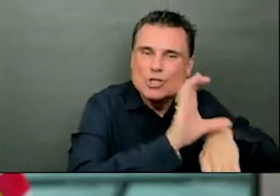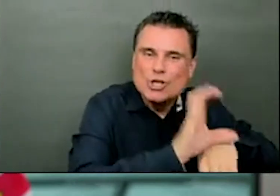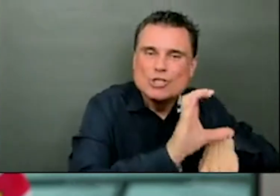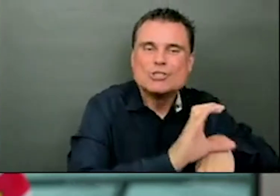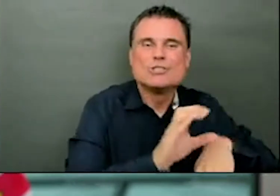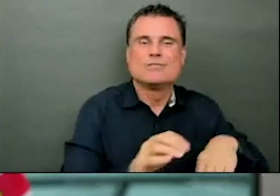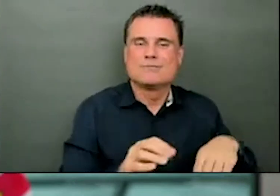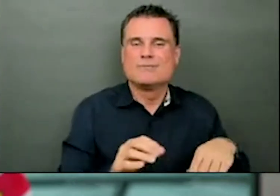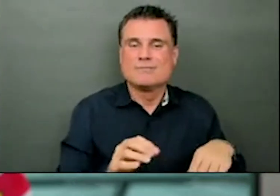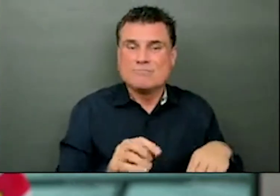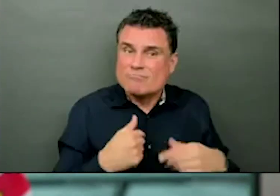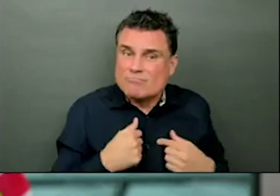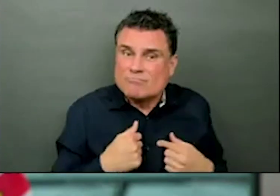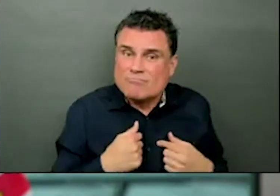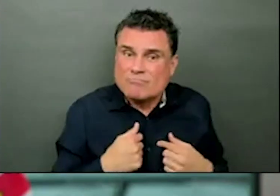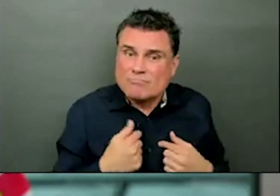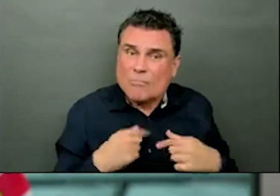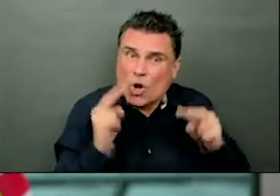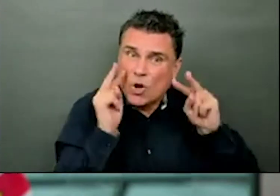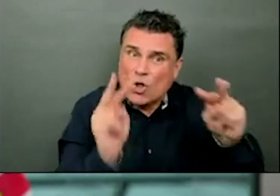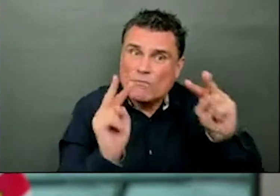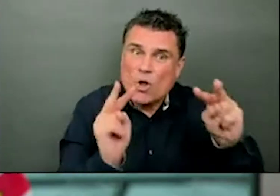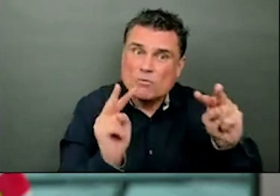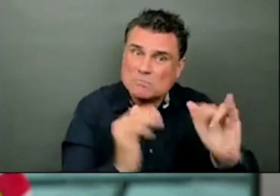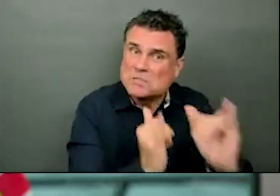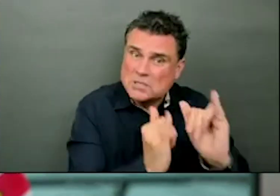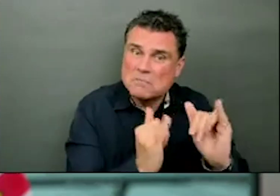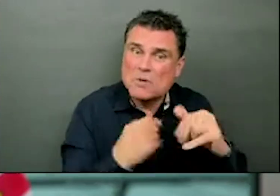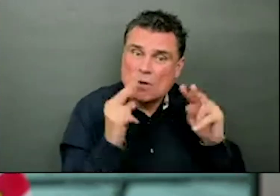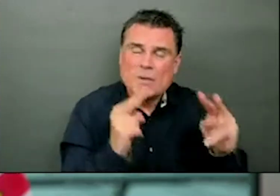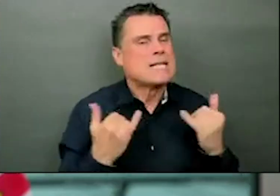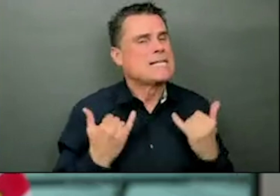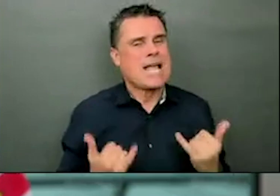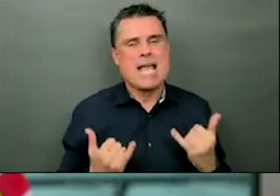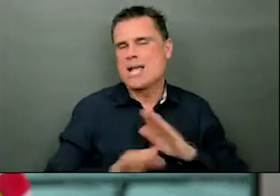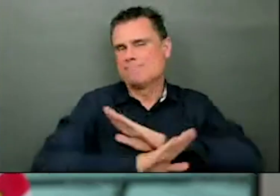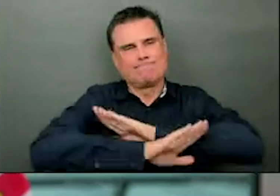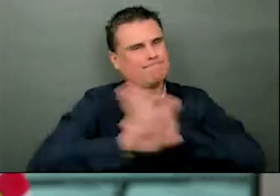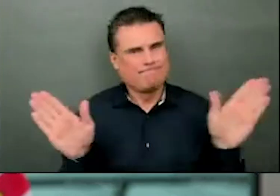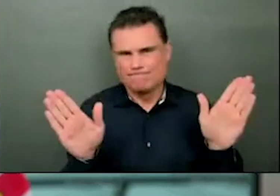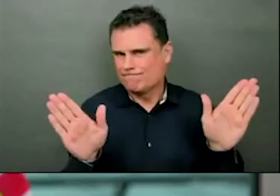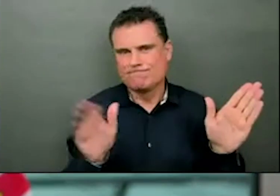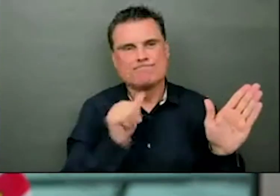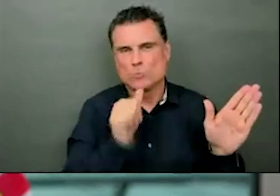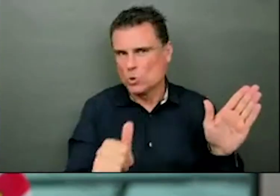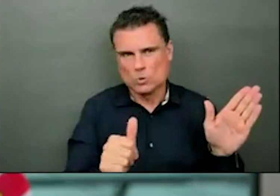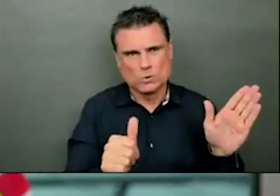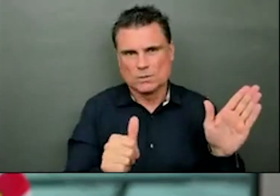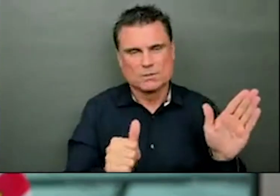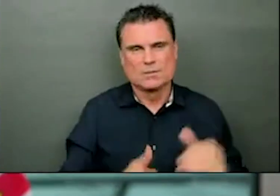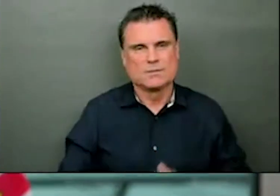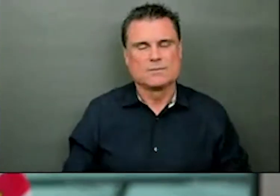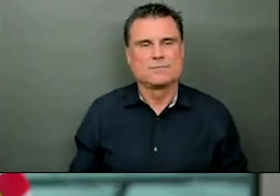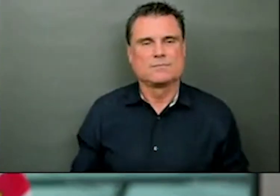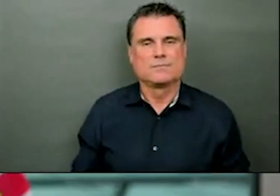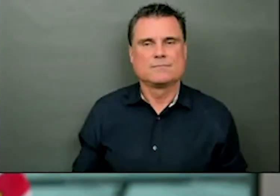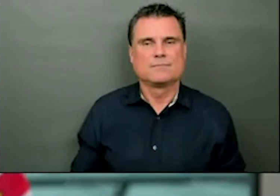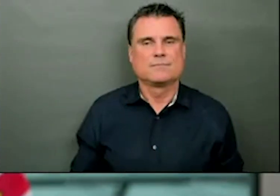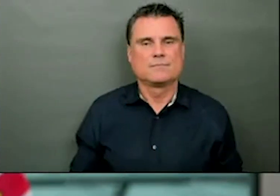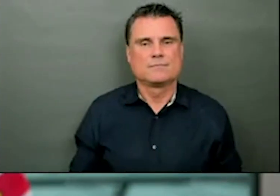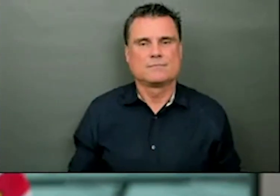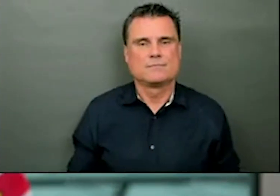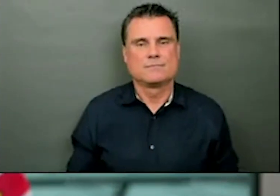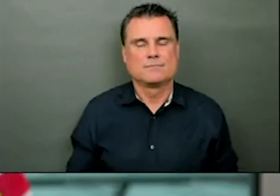You've mentioned over the last week a lot about Lunar New Year and Family Day, but there hasn't been a lot of mention